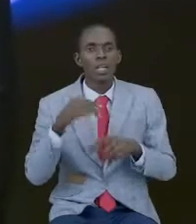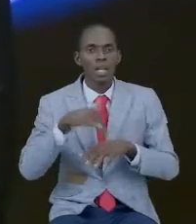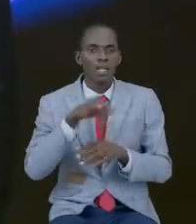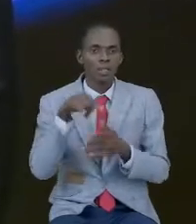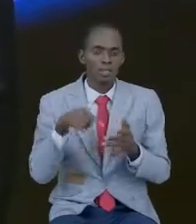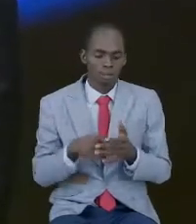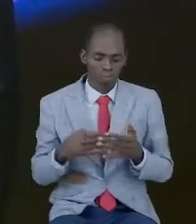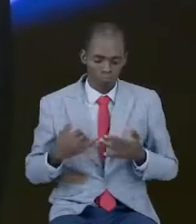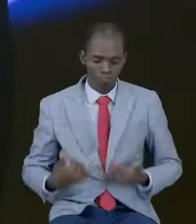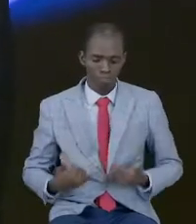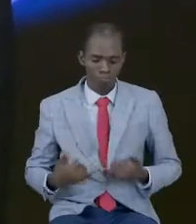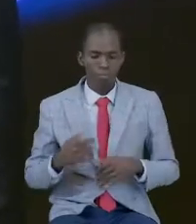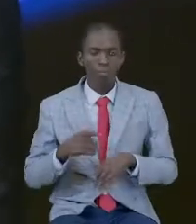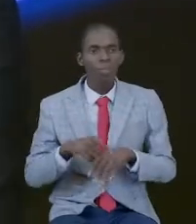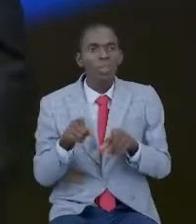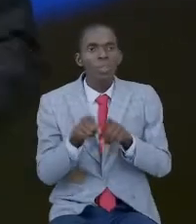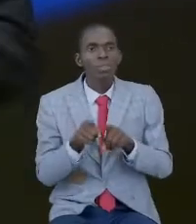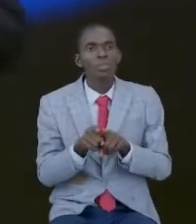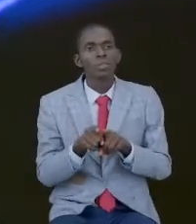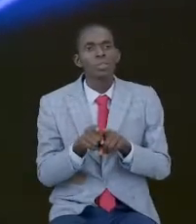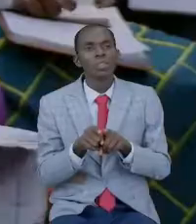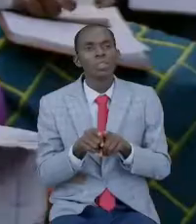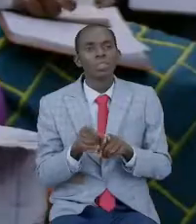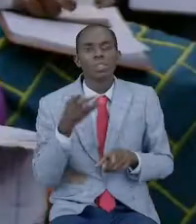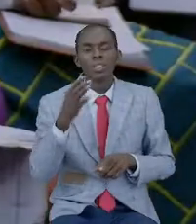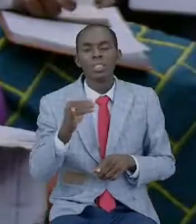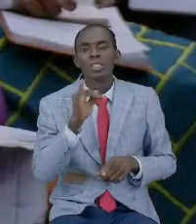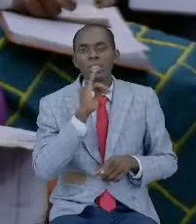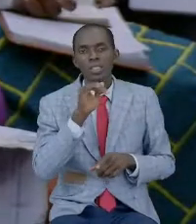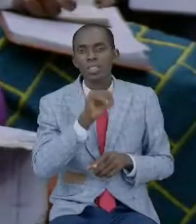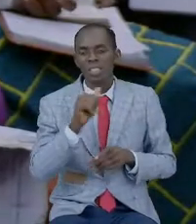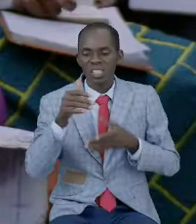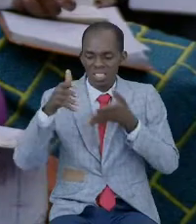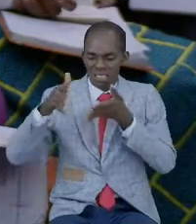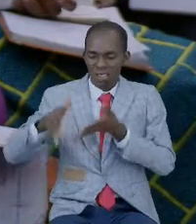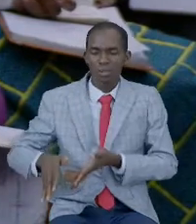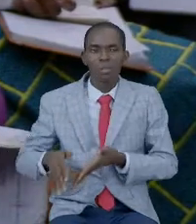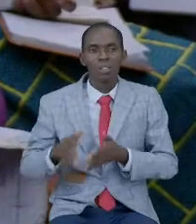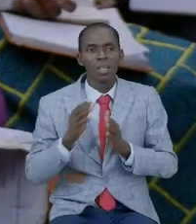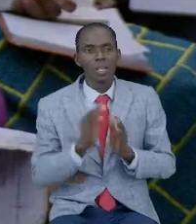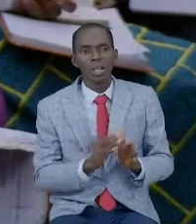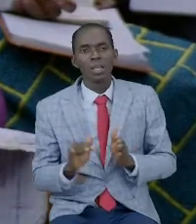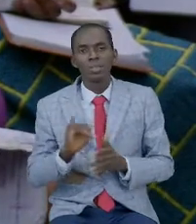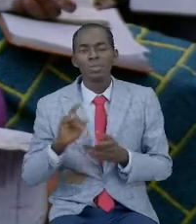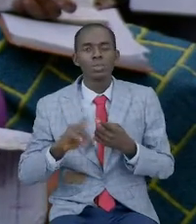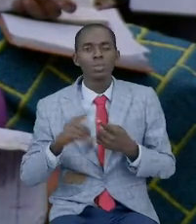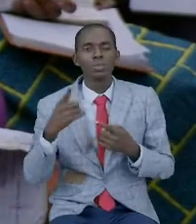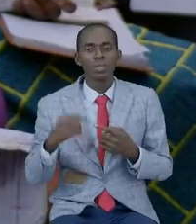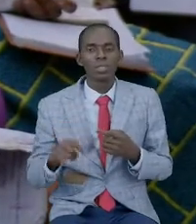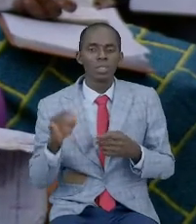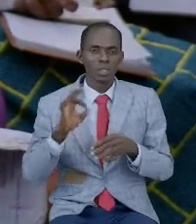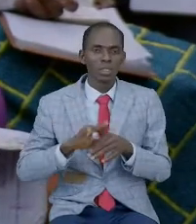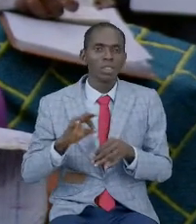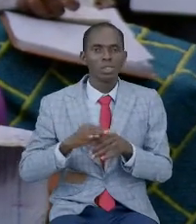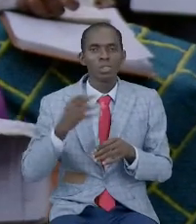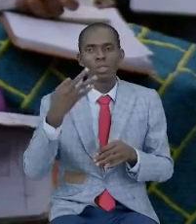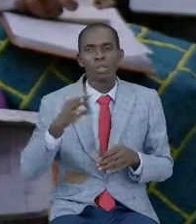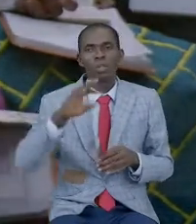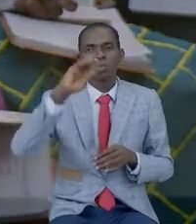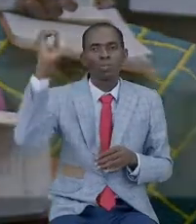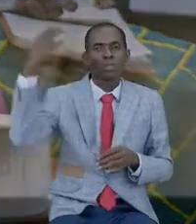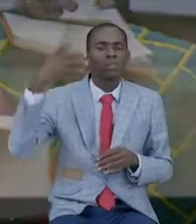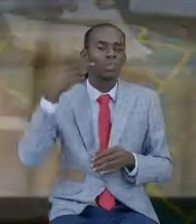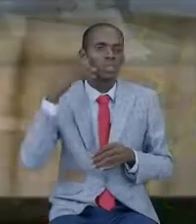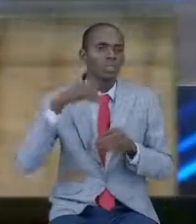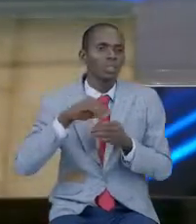present time also, there is a remnant according to the election of grace. Look at verse